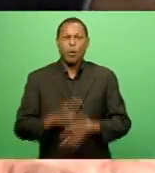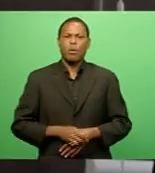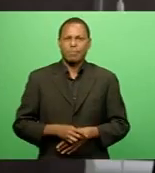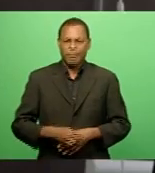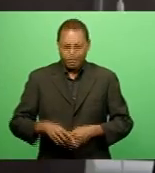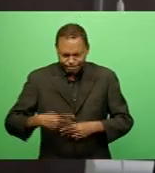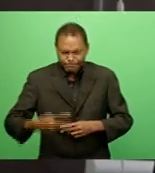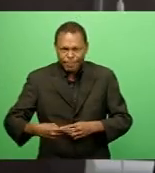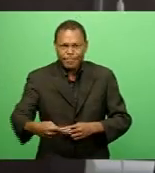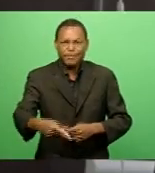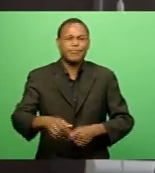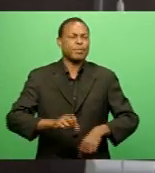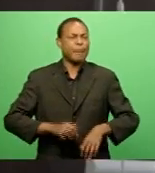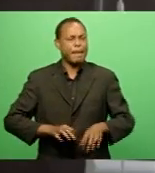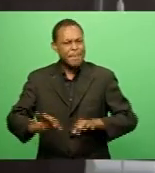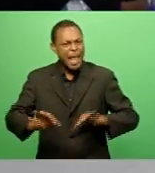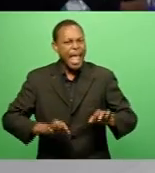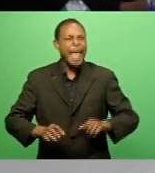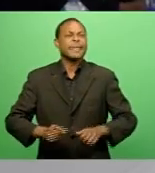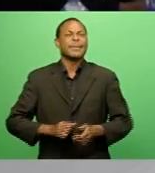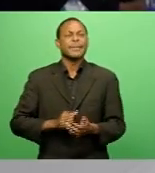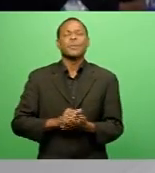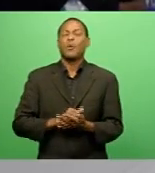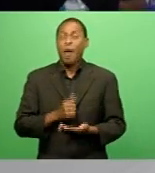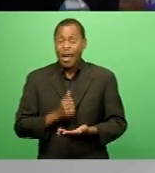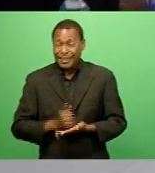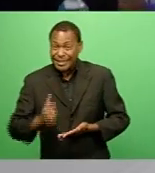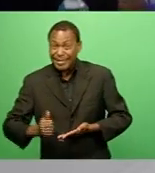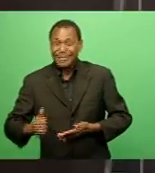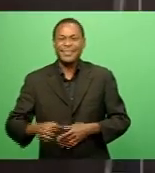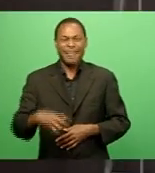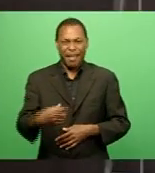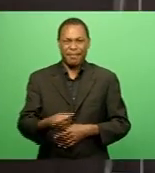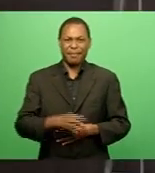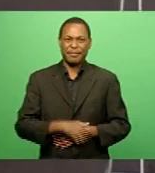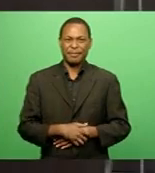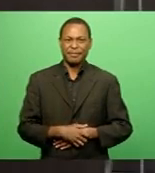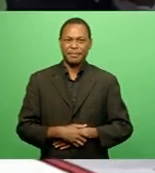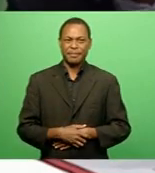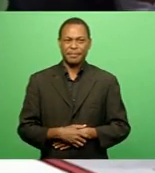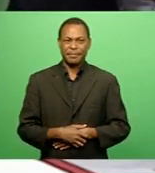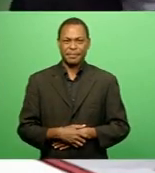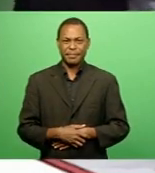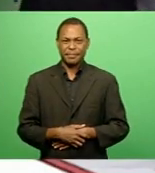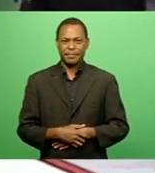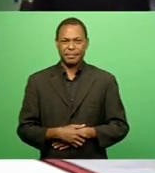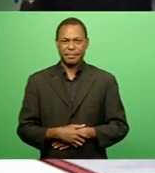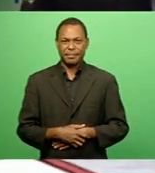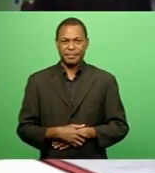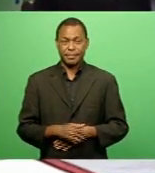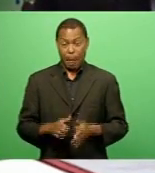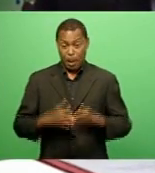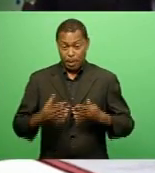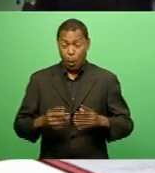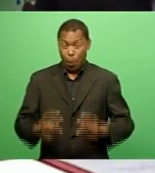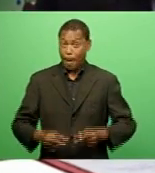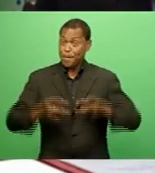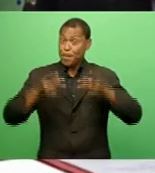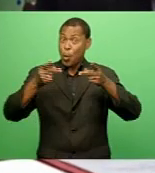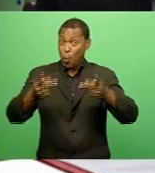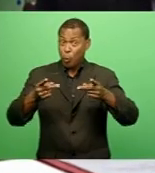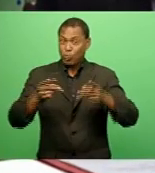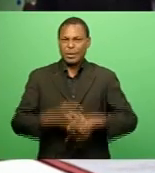and activities or plans under the MOU on an annual basis. WCS will promote and implement